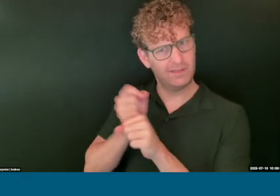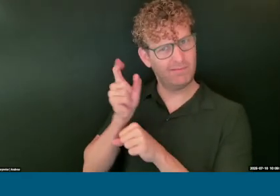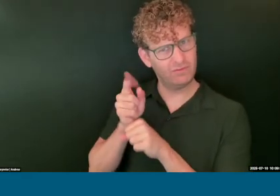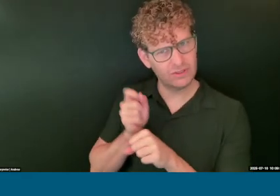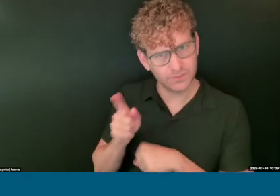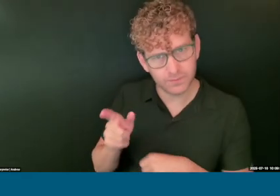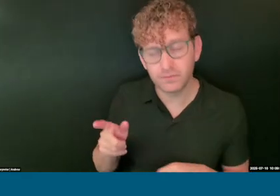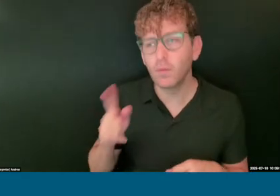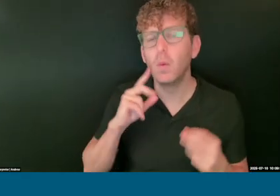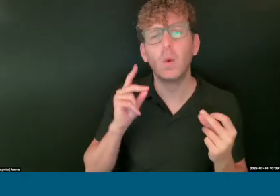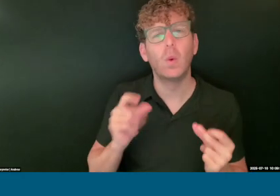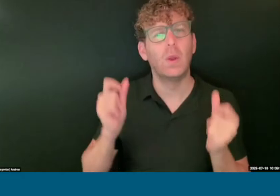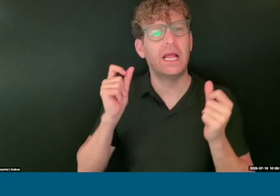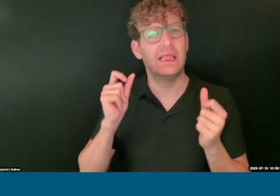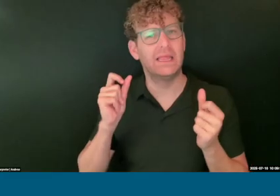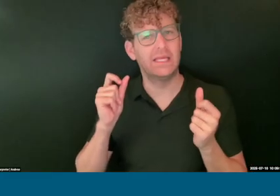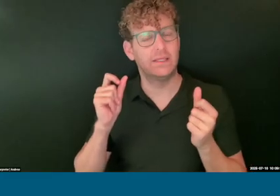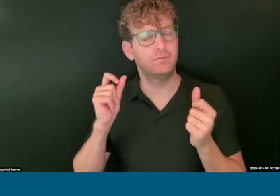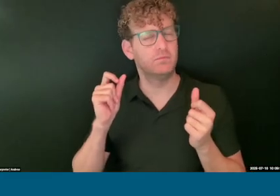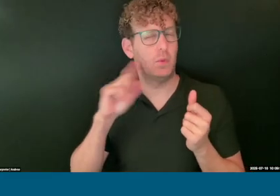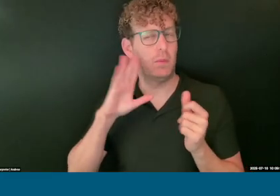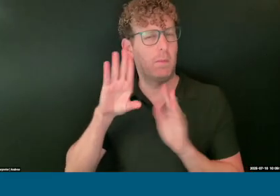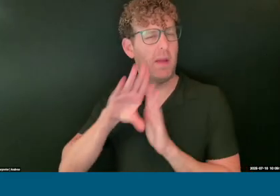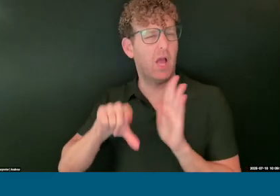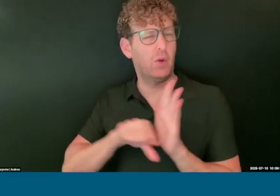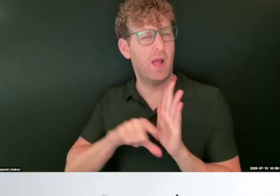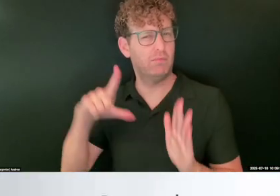the legislative background that created it.